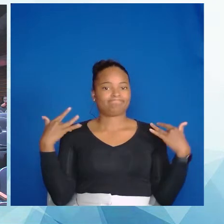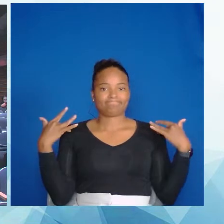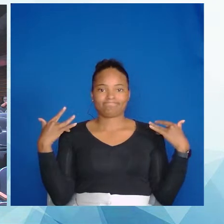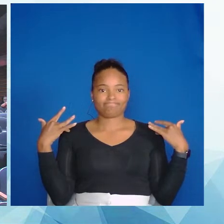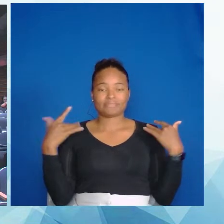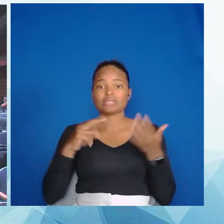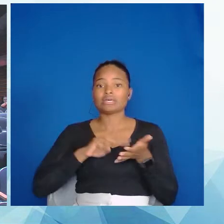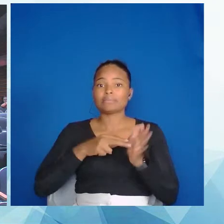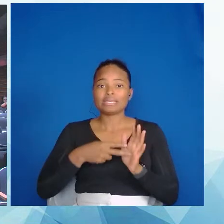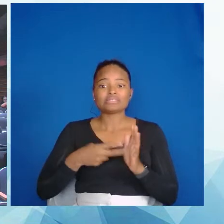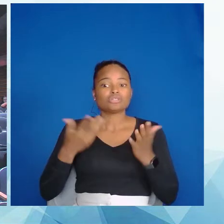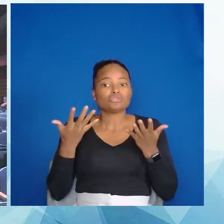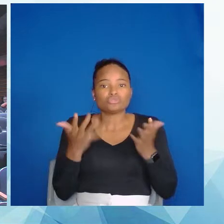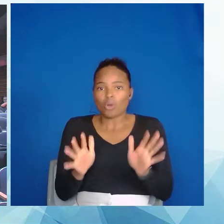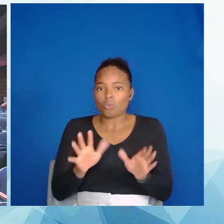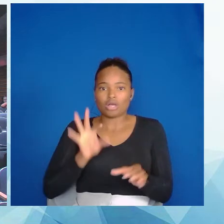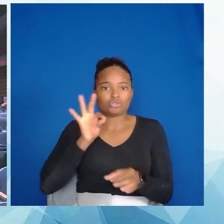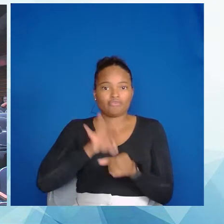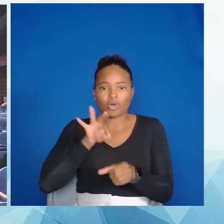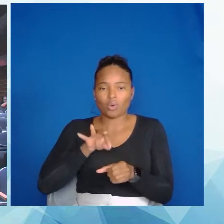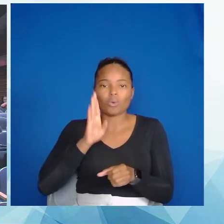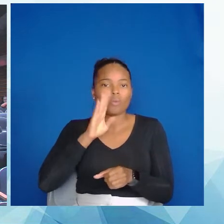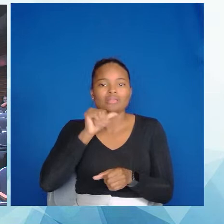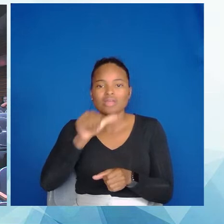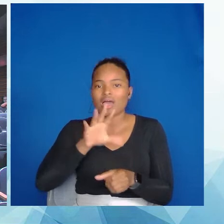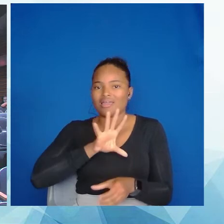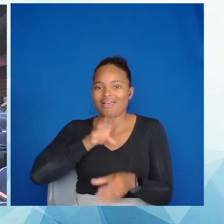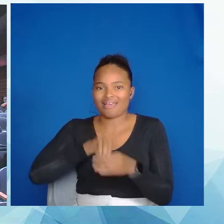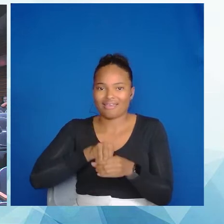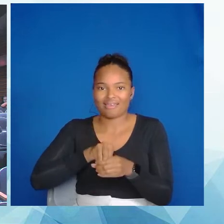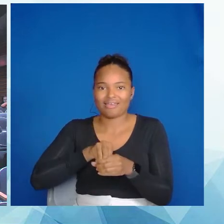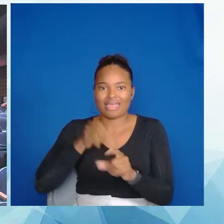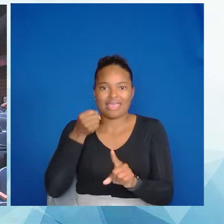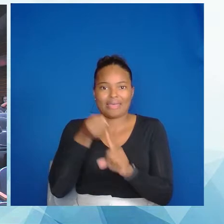that does not affect the quorum.